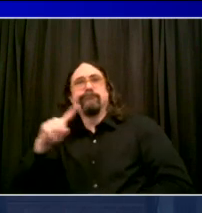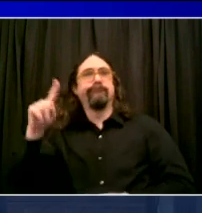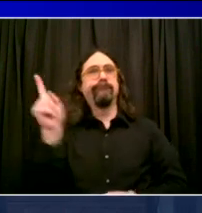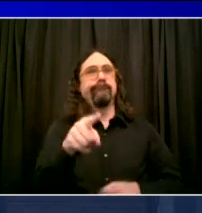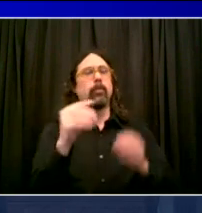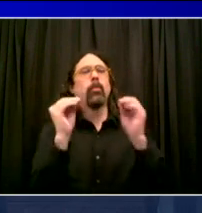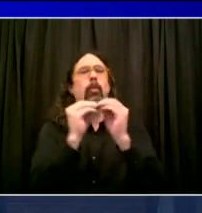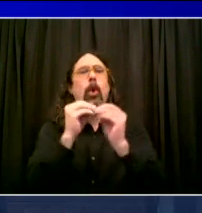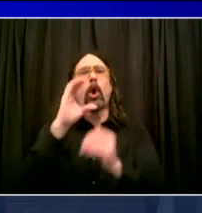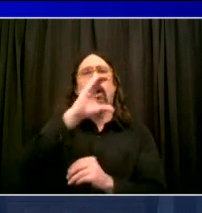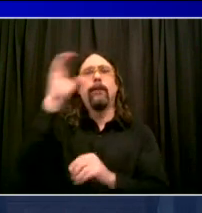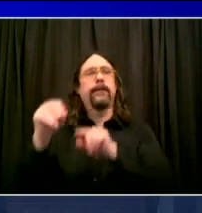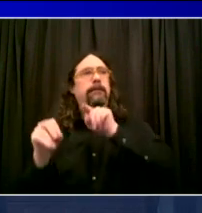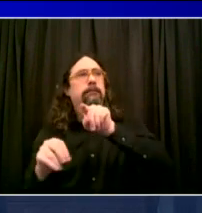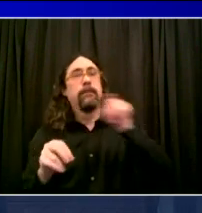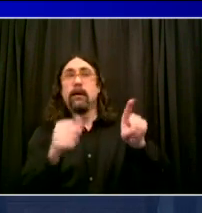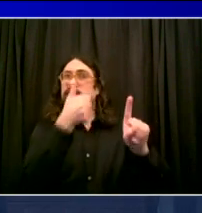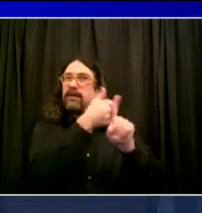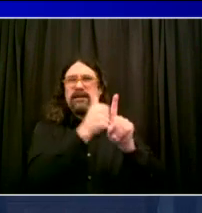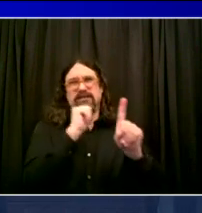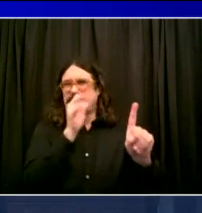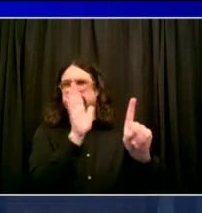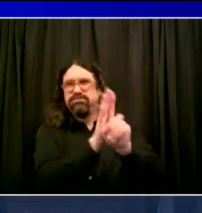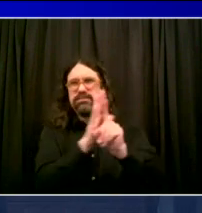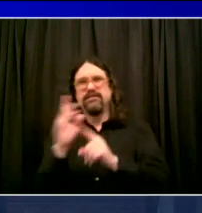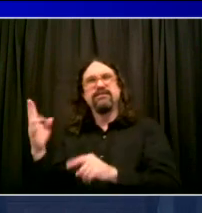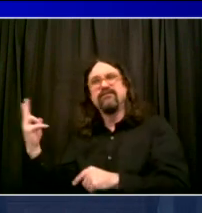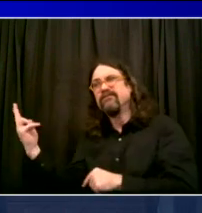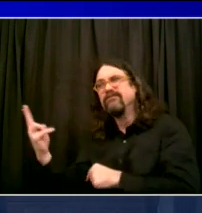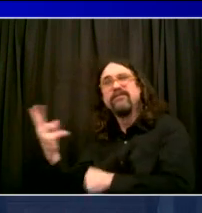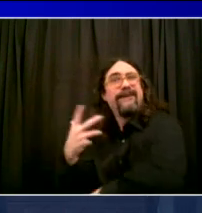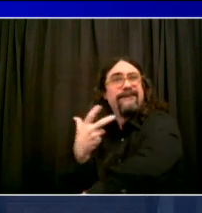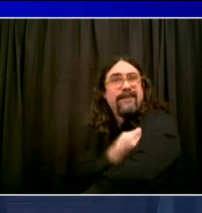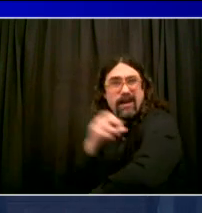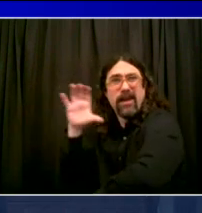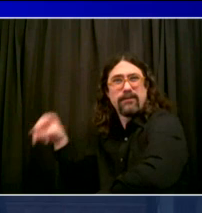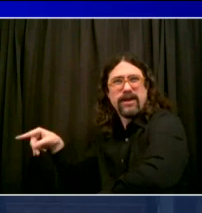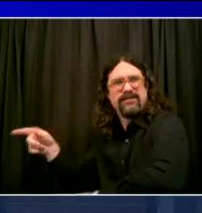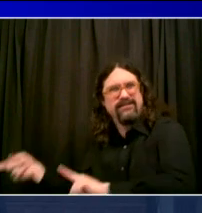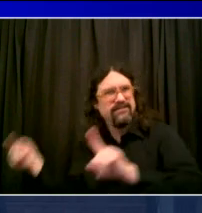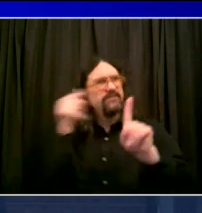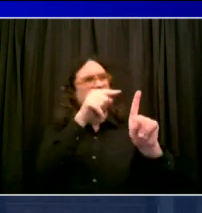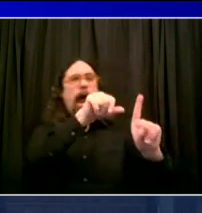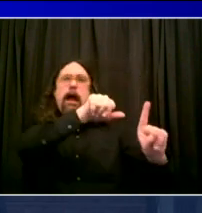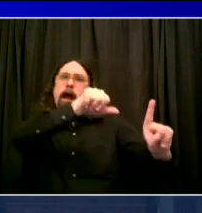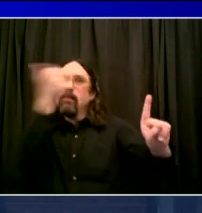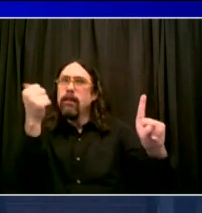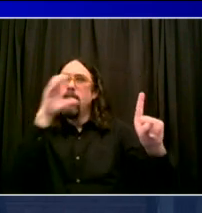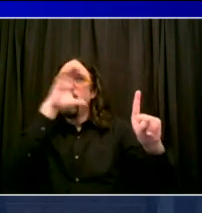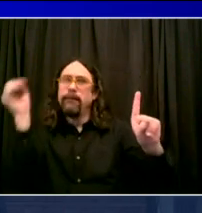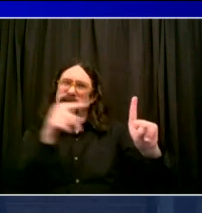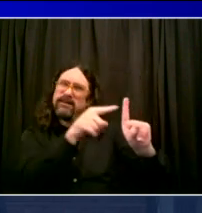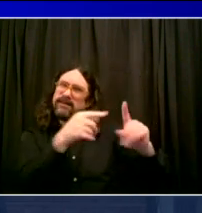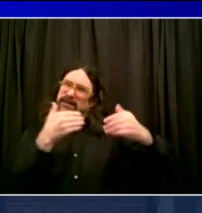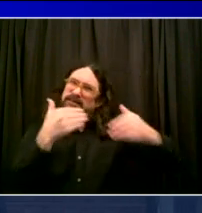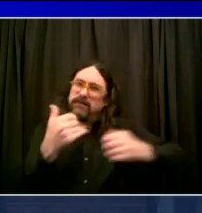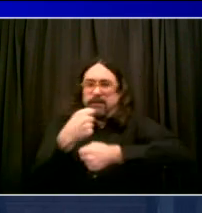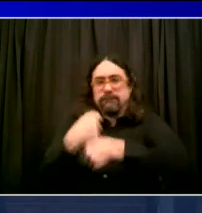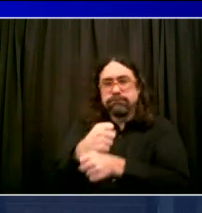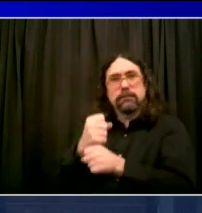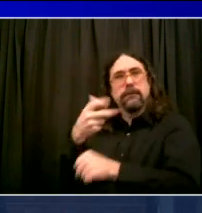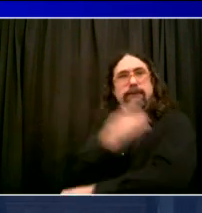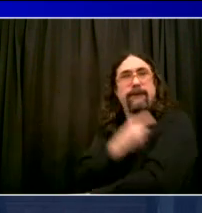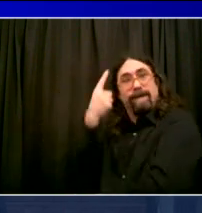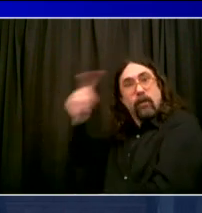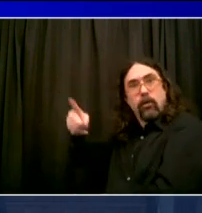done this year, and that's what I'm going to fight for. And if we can get that kind of true national mobilization, it'll make a world of difference.